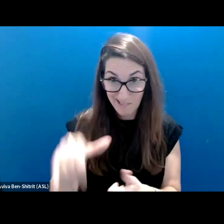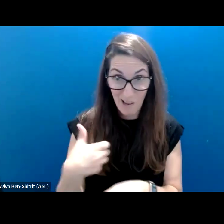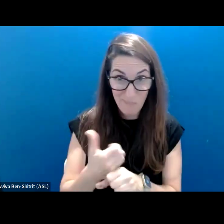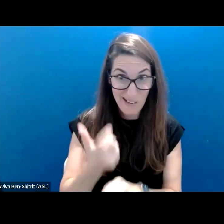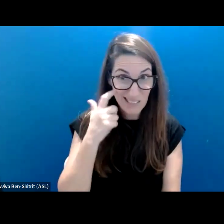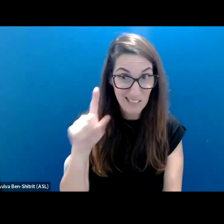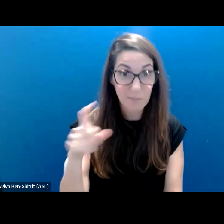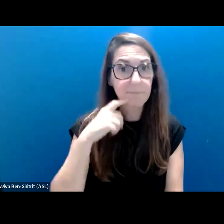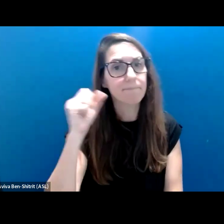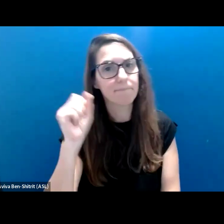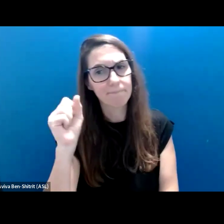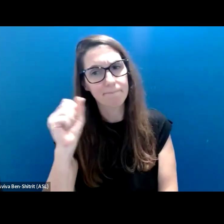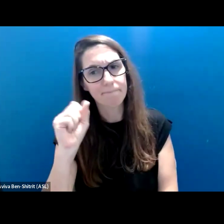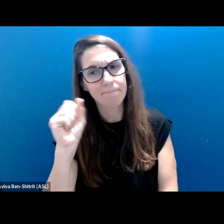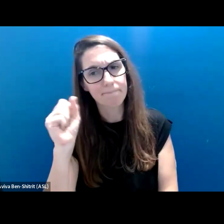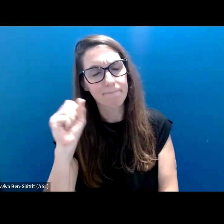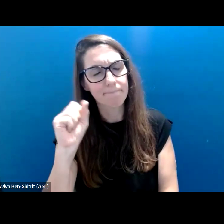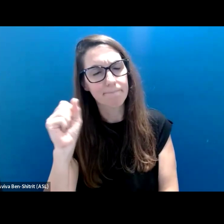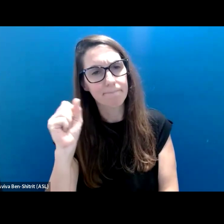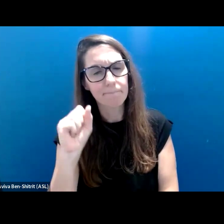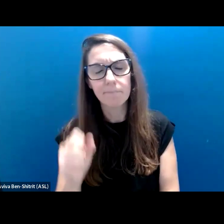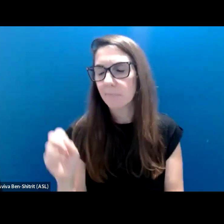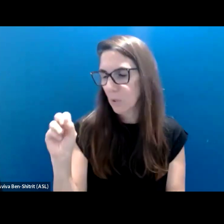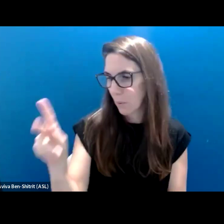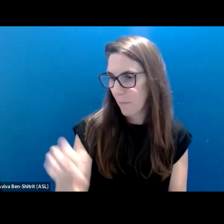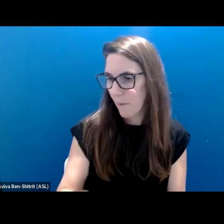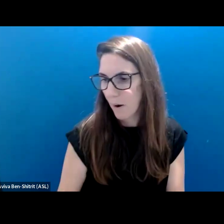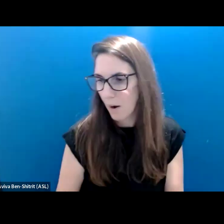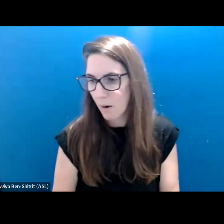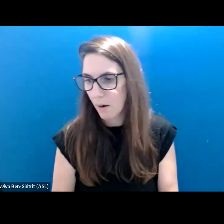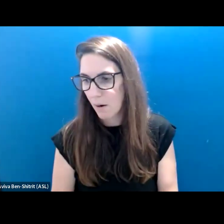work? Yeah, okay. Yeah, I think so. Okay.